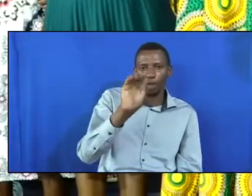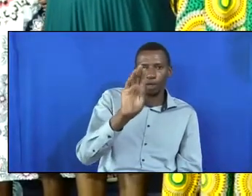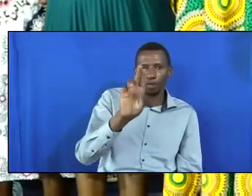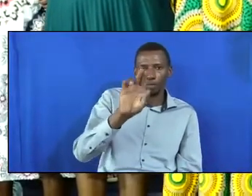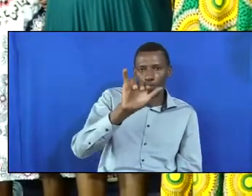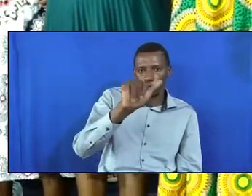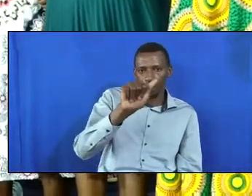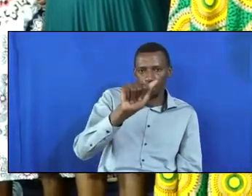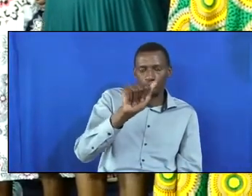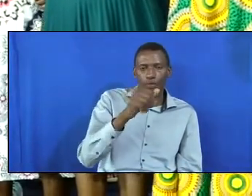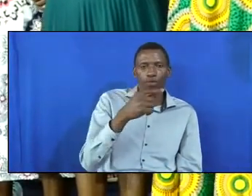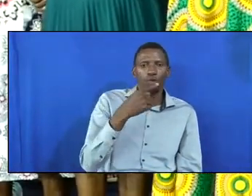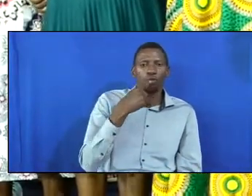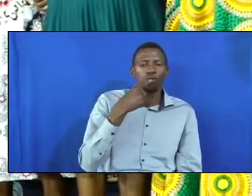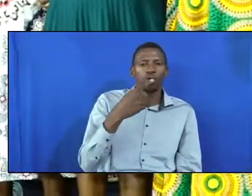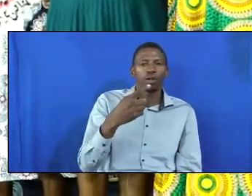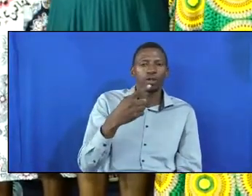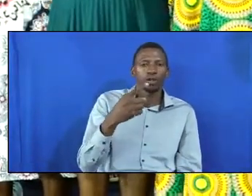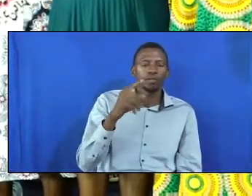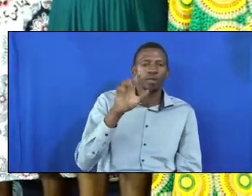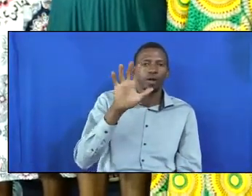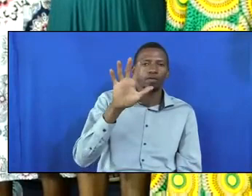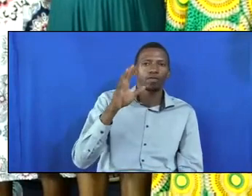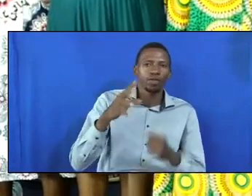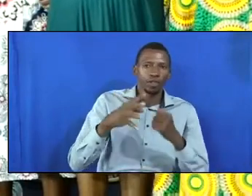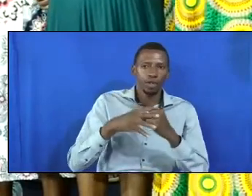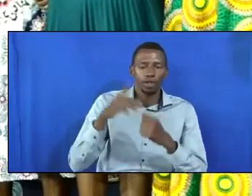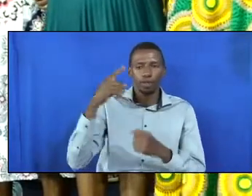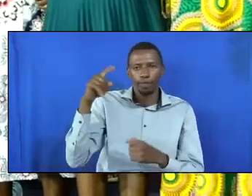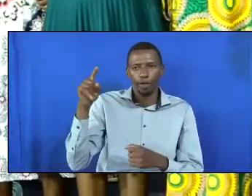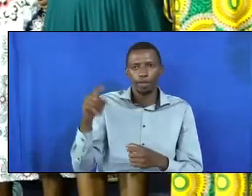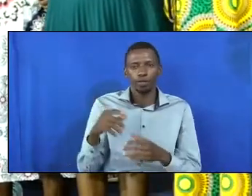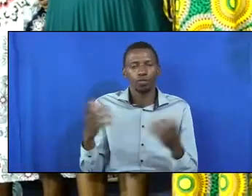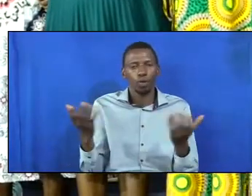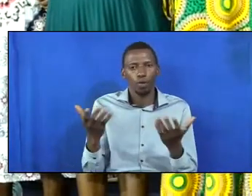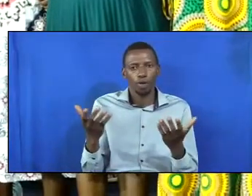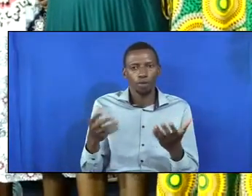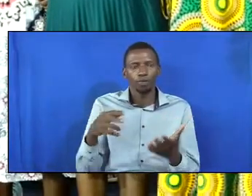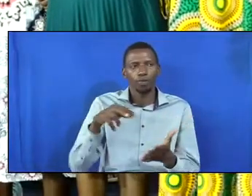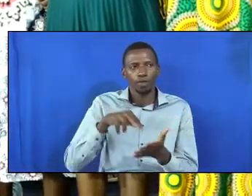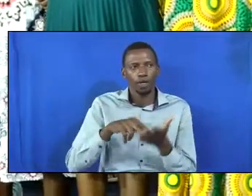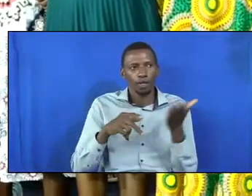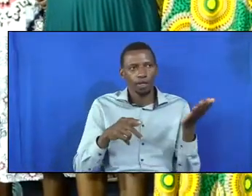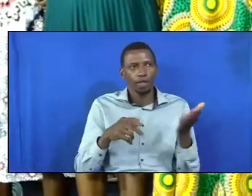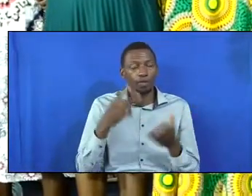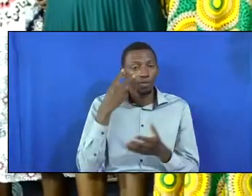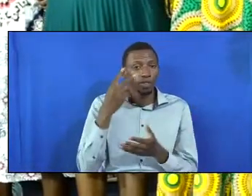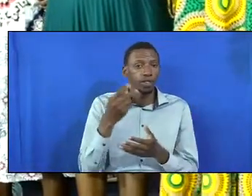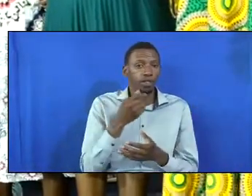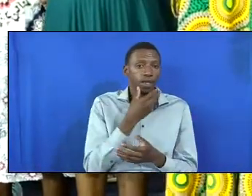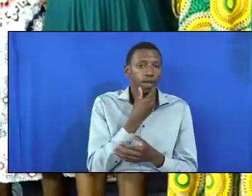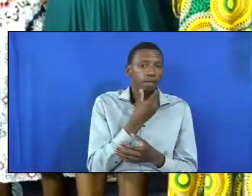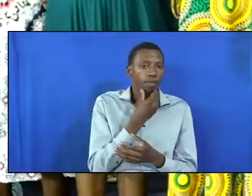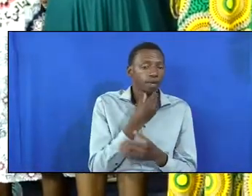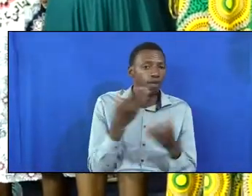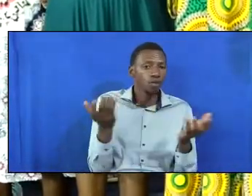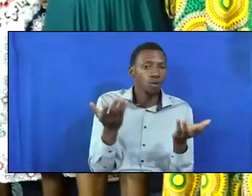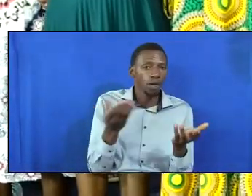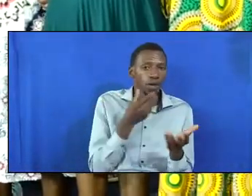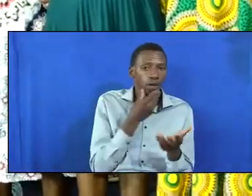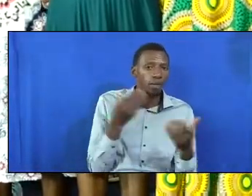159 marks. Where is Mary? Yes, stand here. You can see now men have become very rare here.